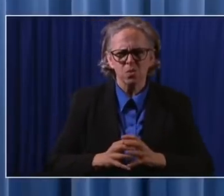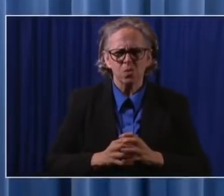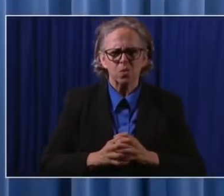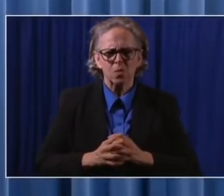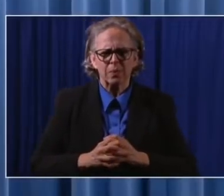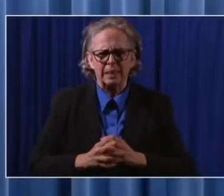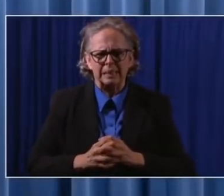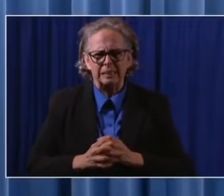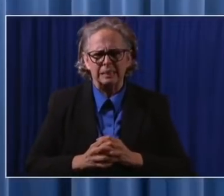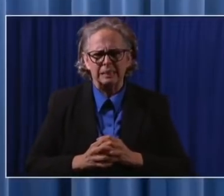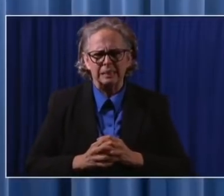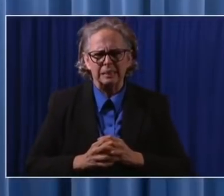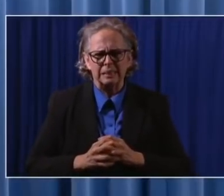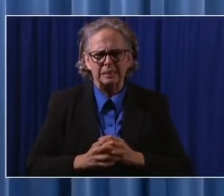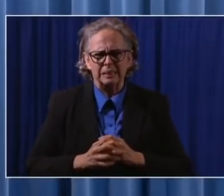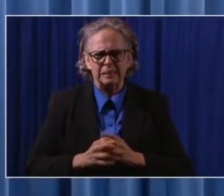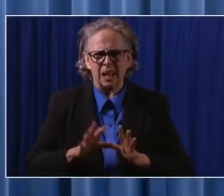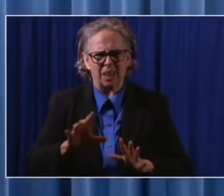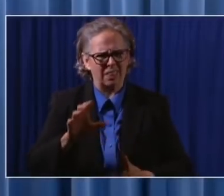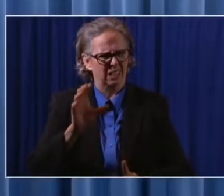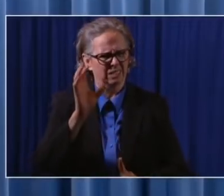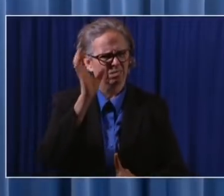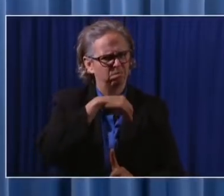It's hard for me to believe, frankly.